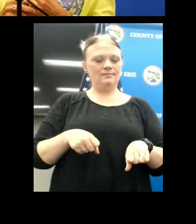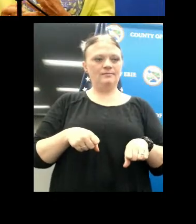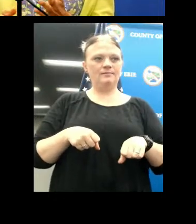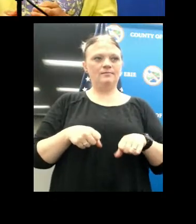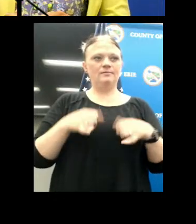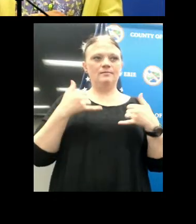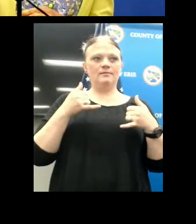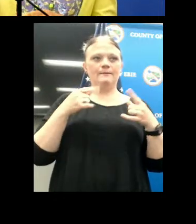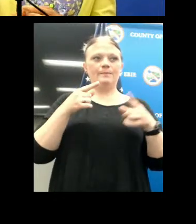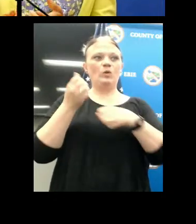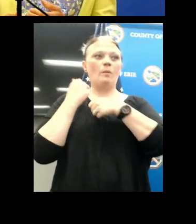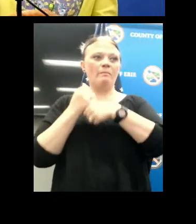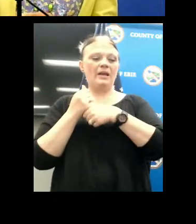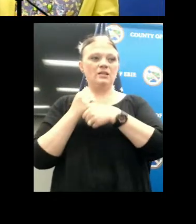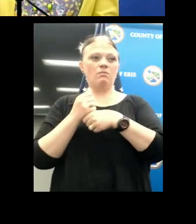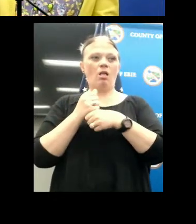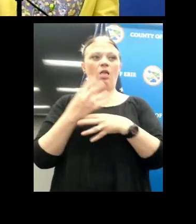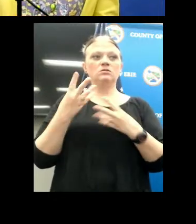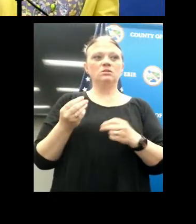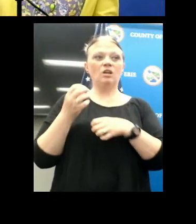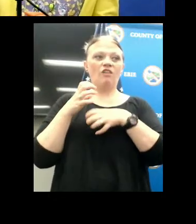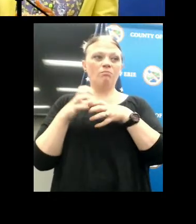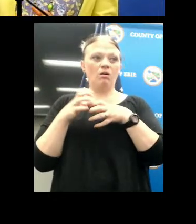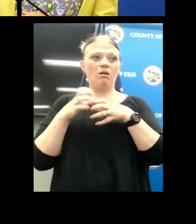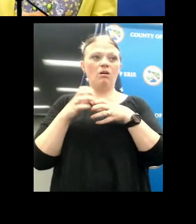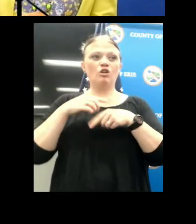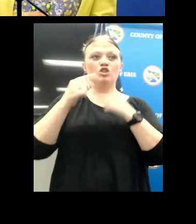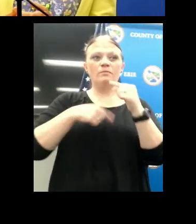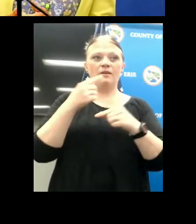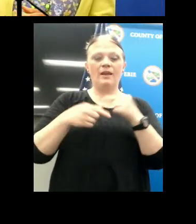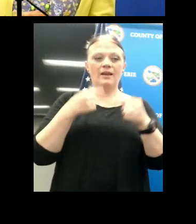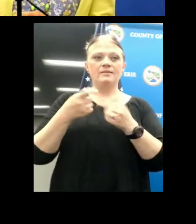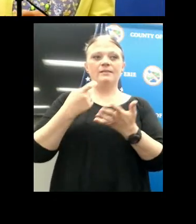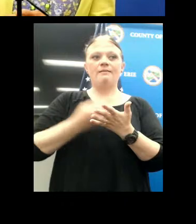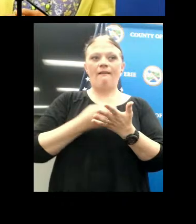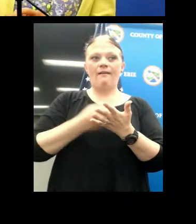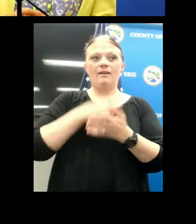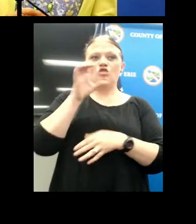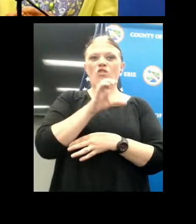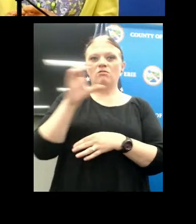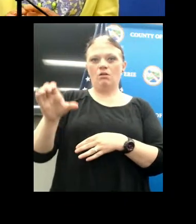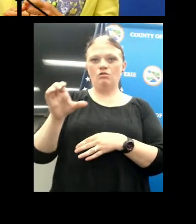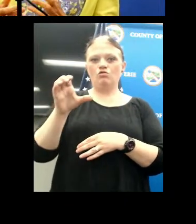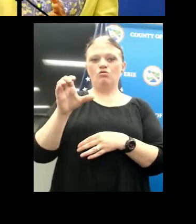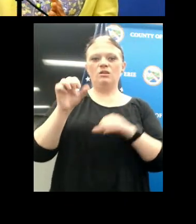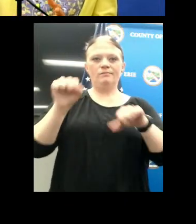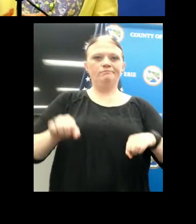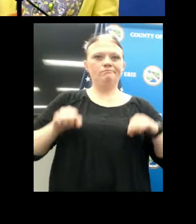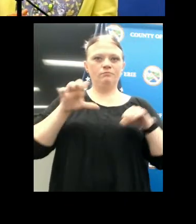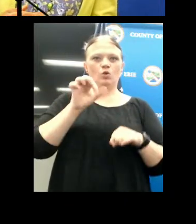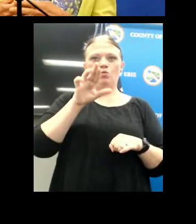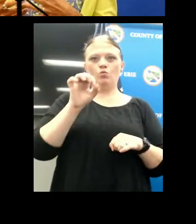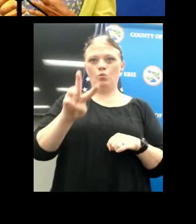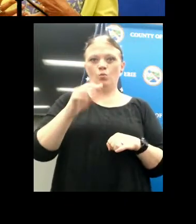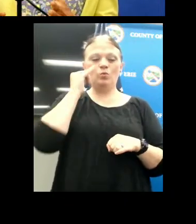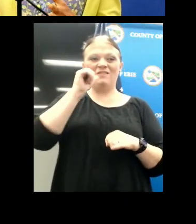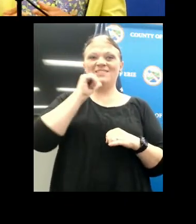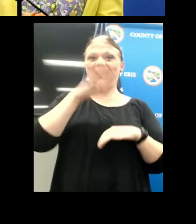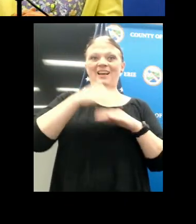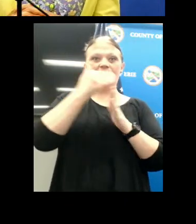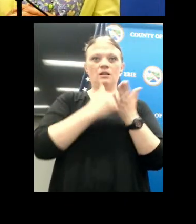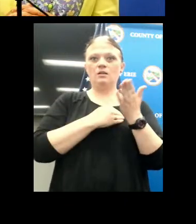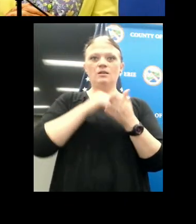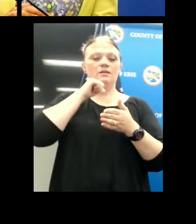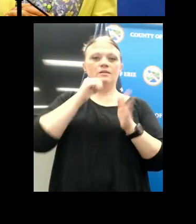So on this list is baseball, softball, gymnastics, field hockey, cross country, and crew. So if it's not on the list, it is not